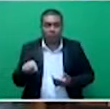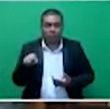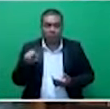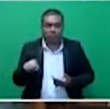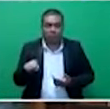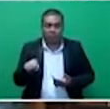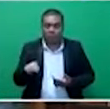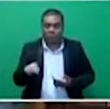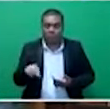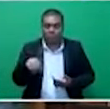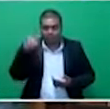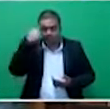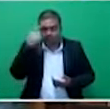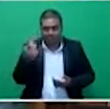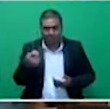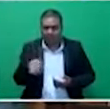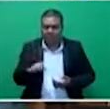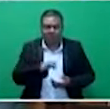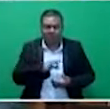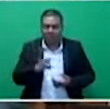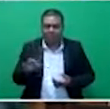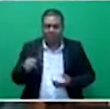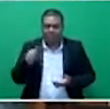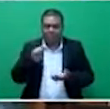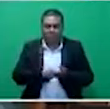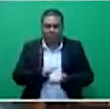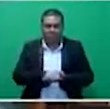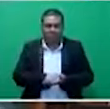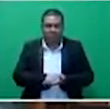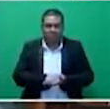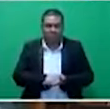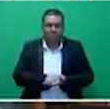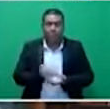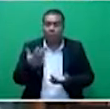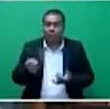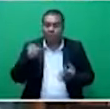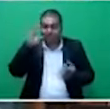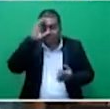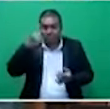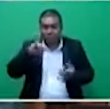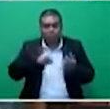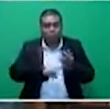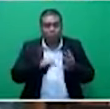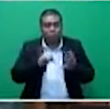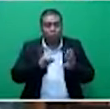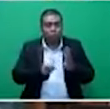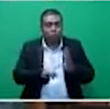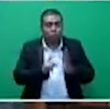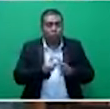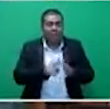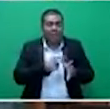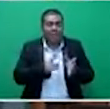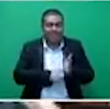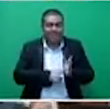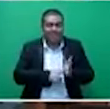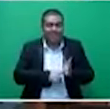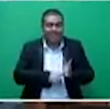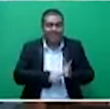flawed. Mr. Speaker, sir, we have countries like Sudan. Countries like Sudan with a debt per capita of